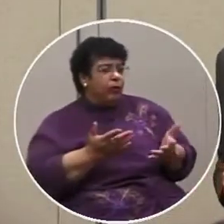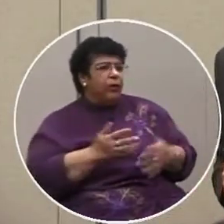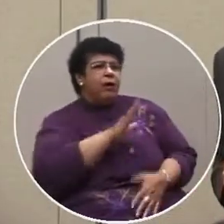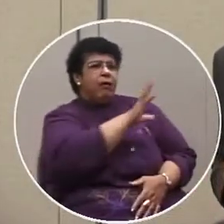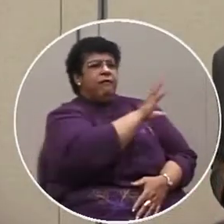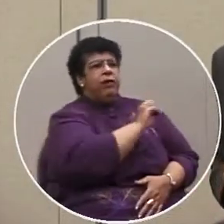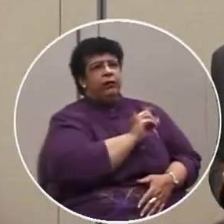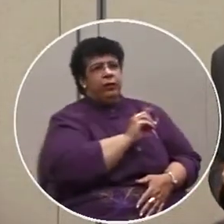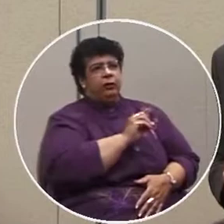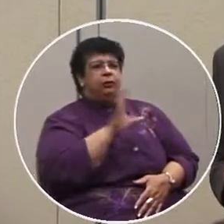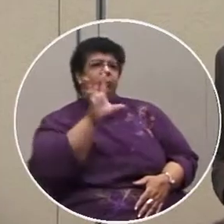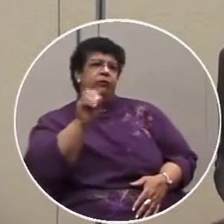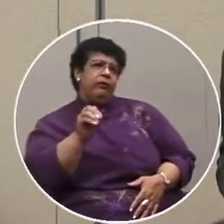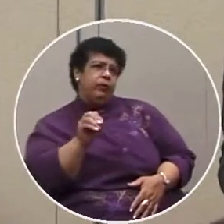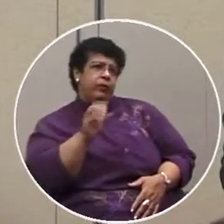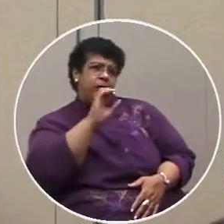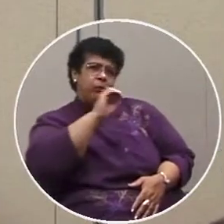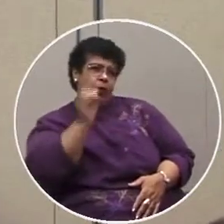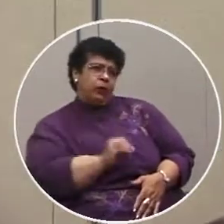50-50.